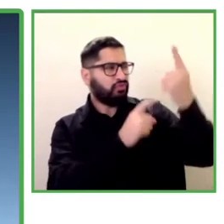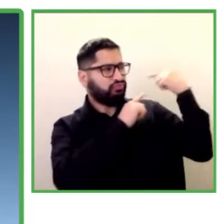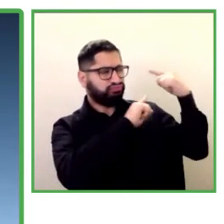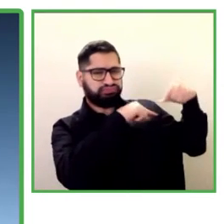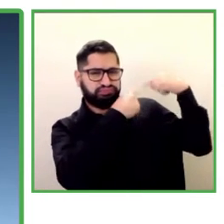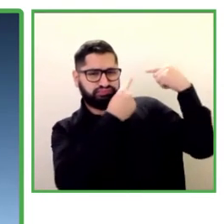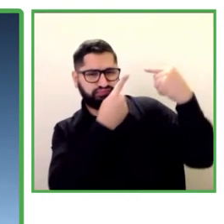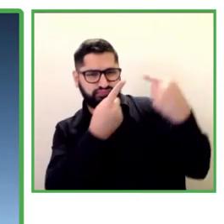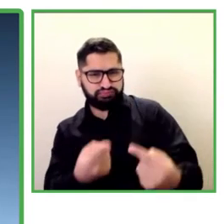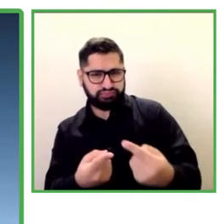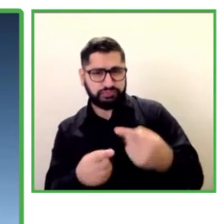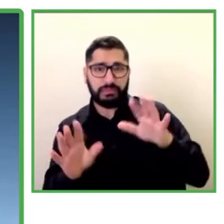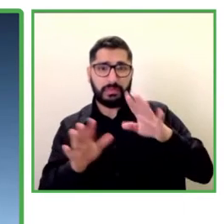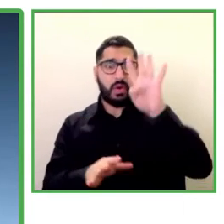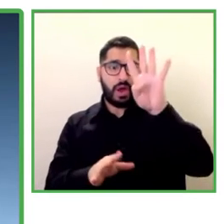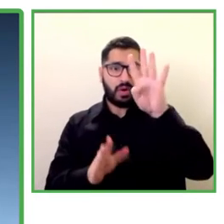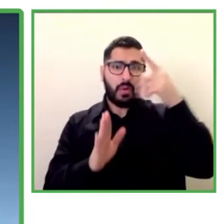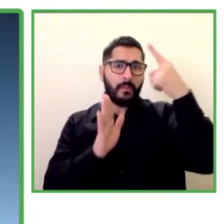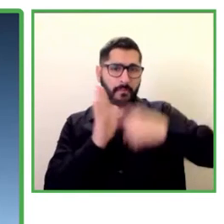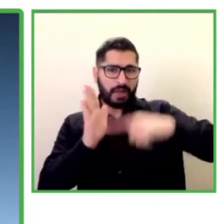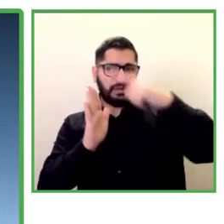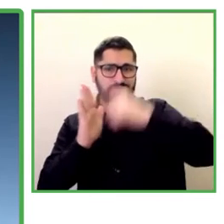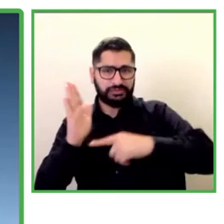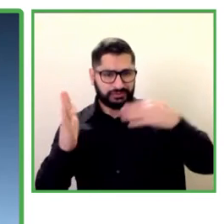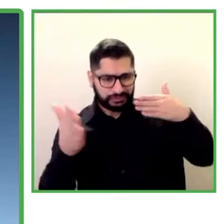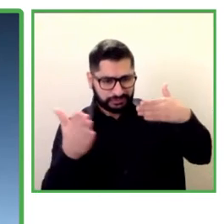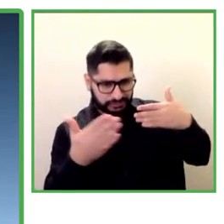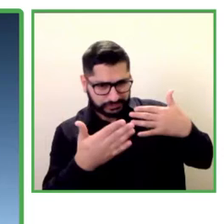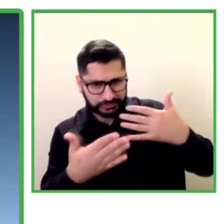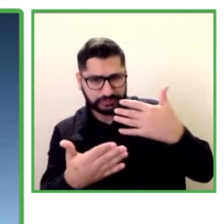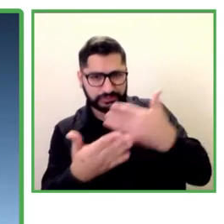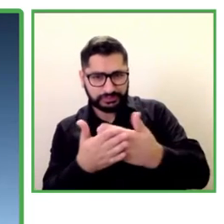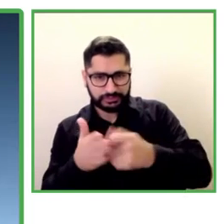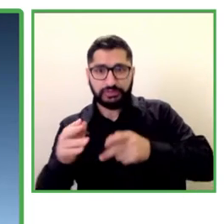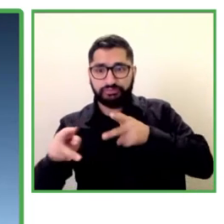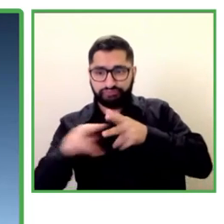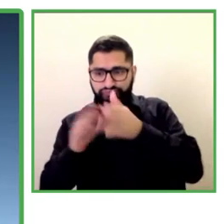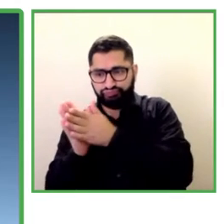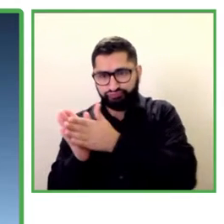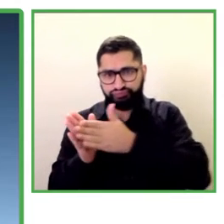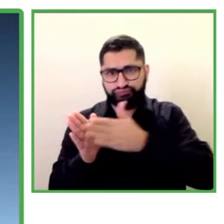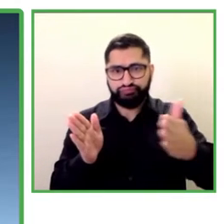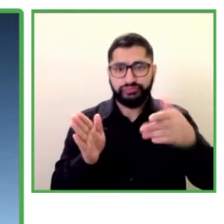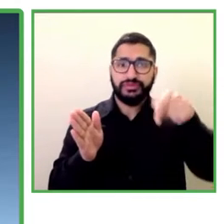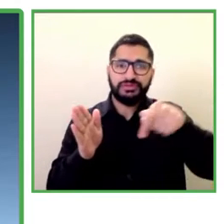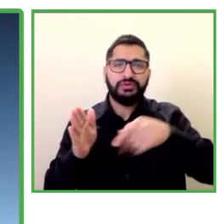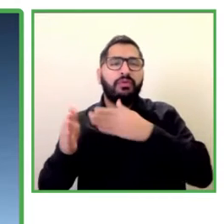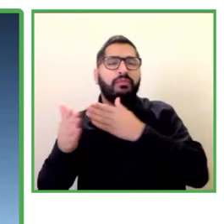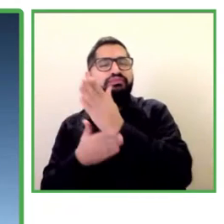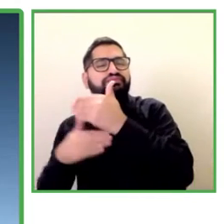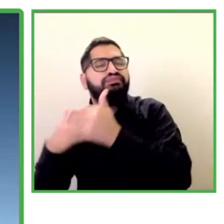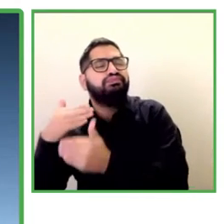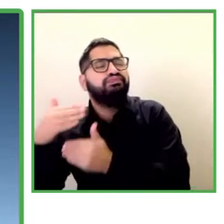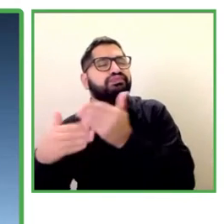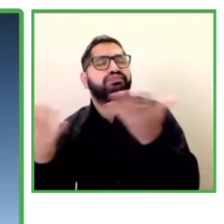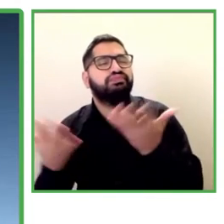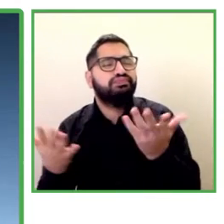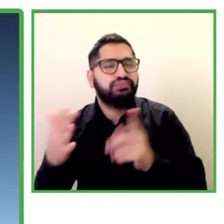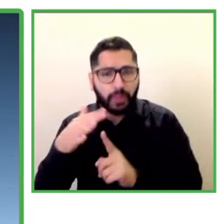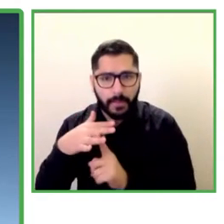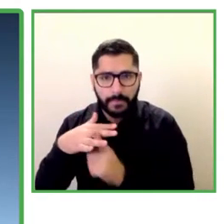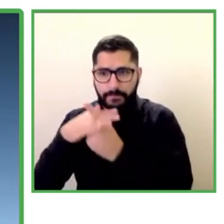we have spent 4 months of this network, which characterizes for gathering a group of public and private